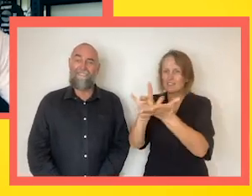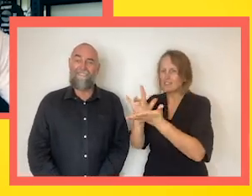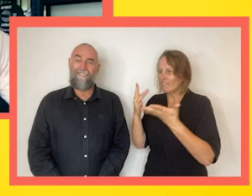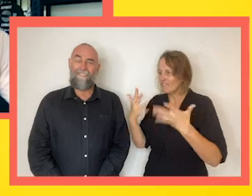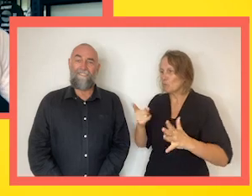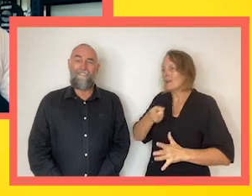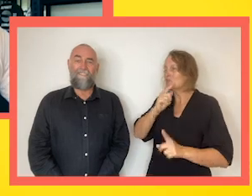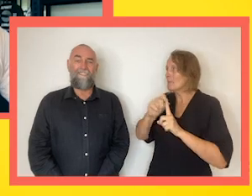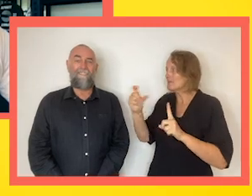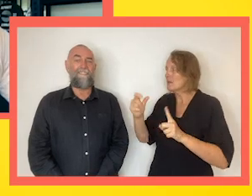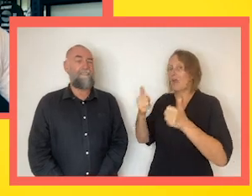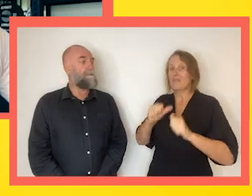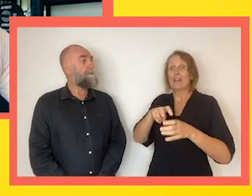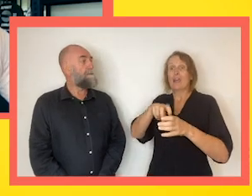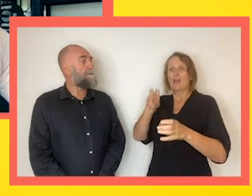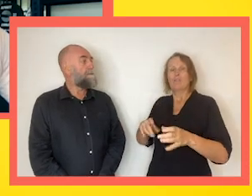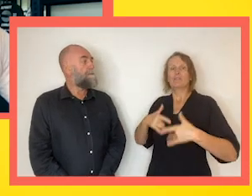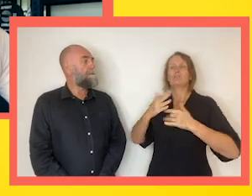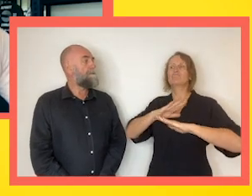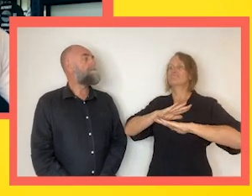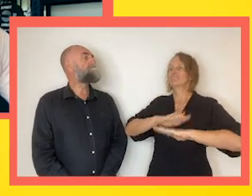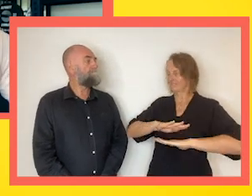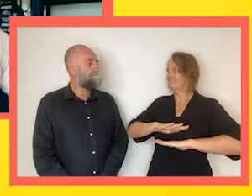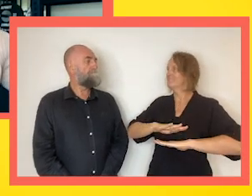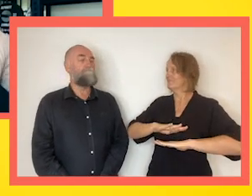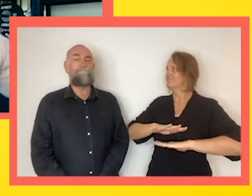because not many people get to do this in